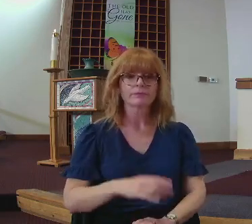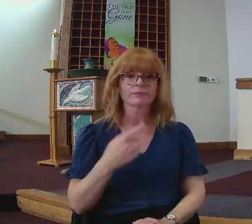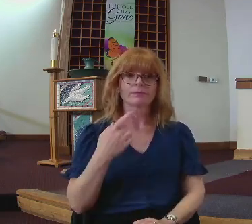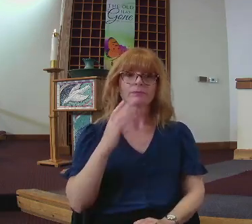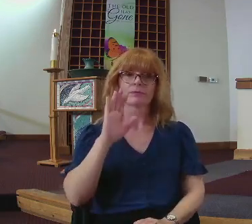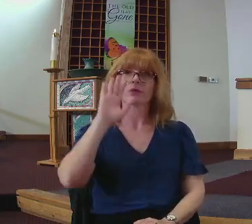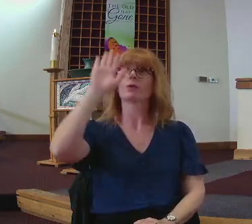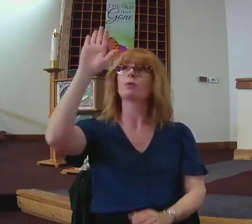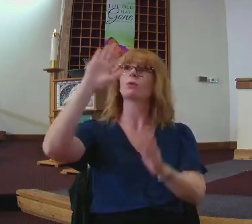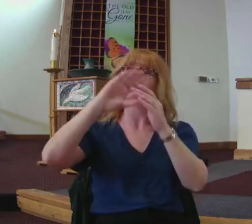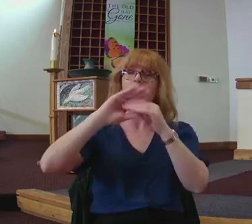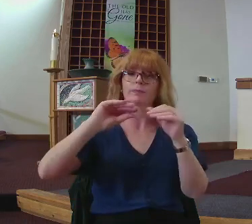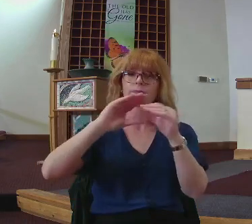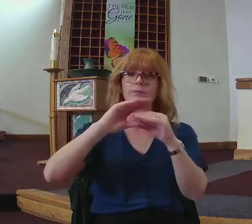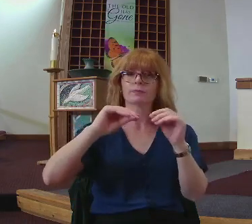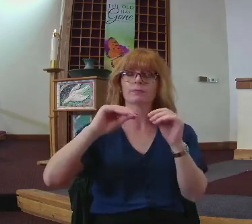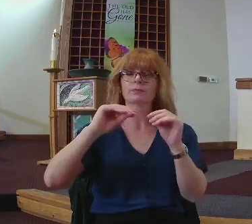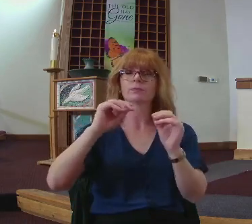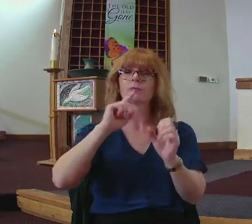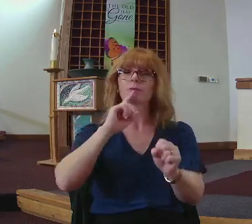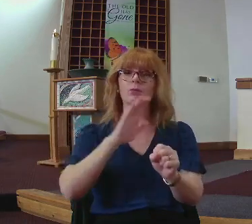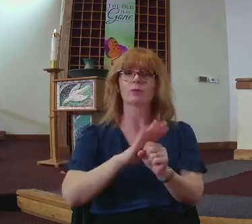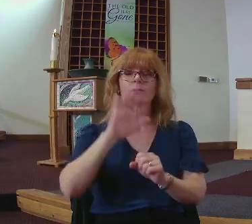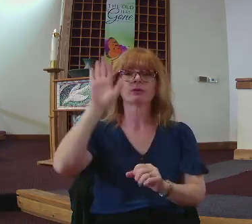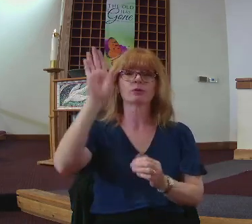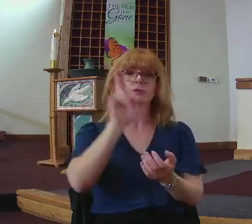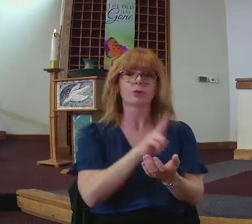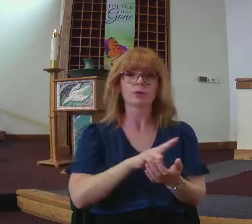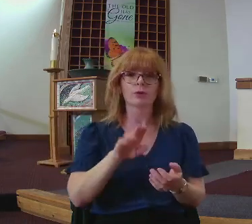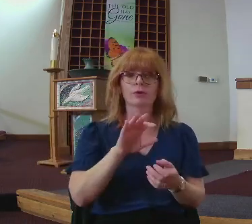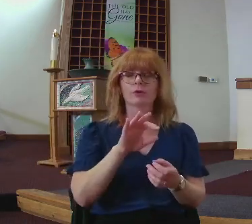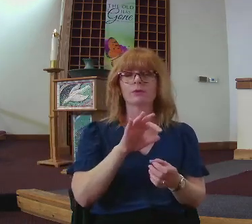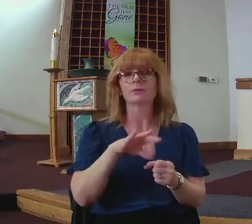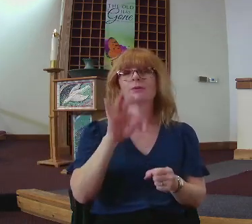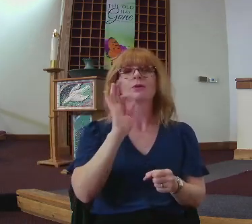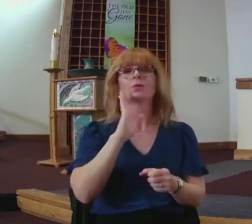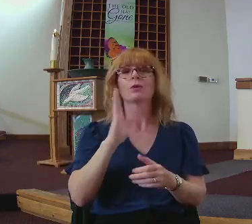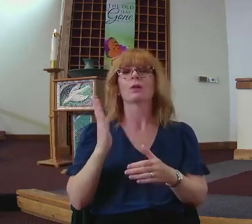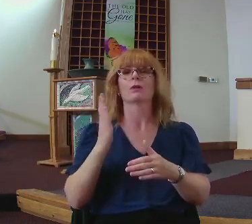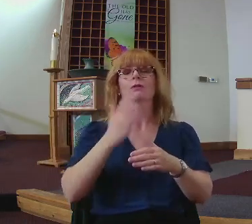Yet your word promises that your Holy Spirit intercedes.